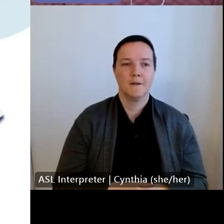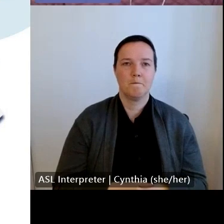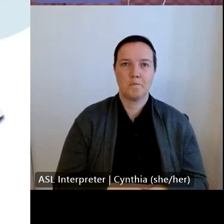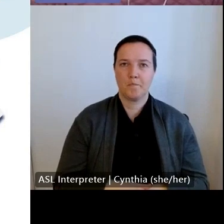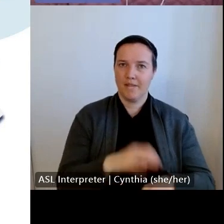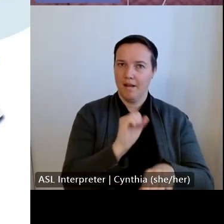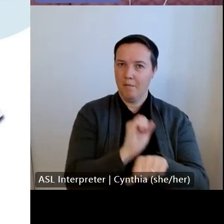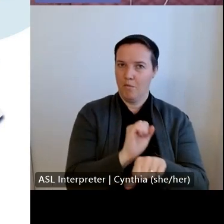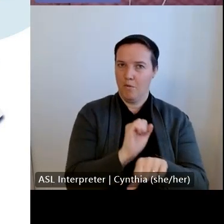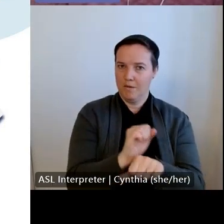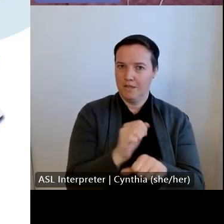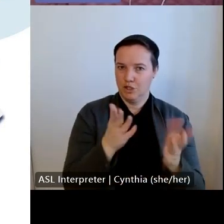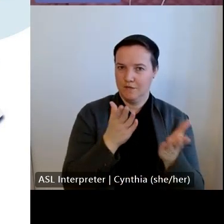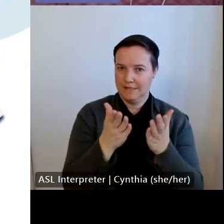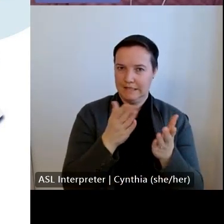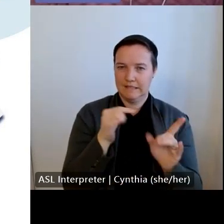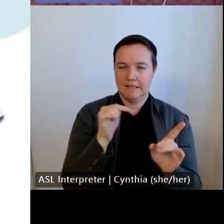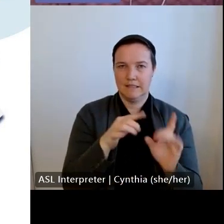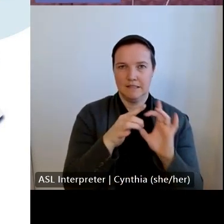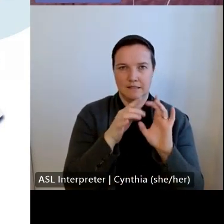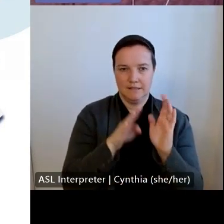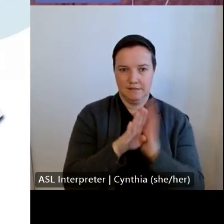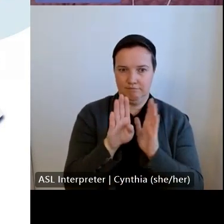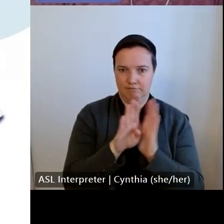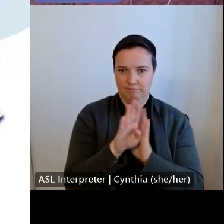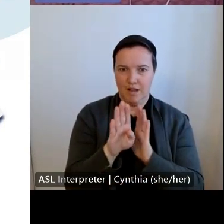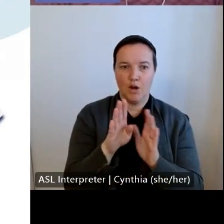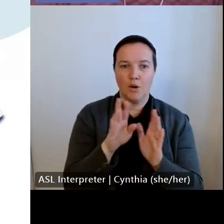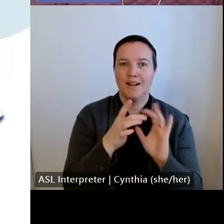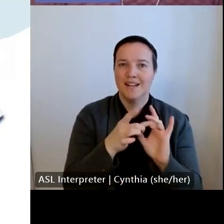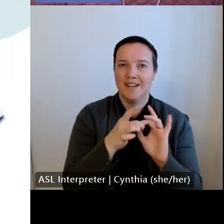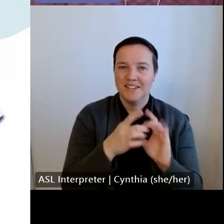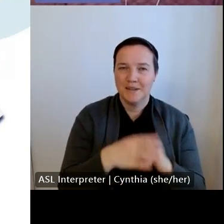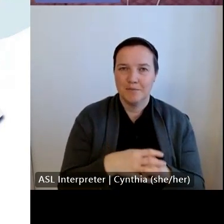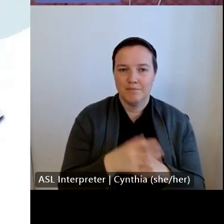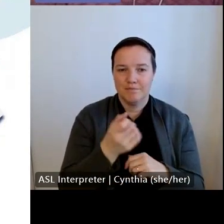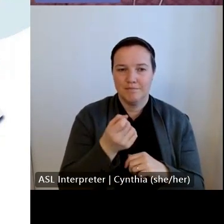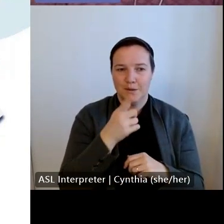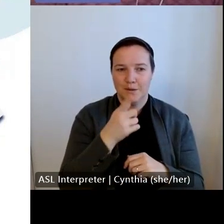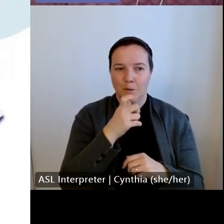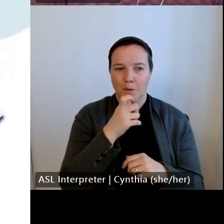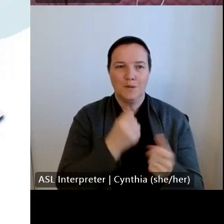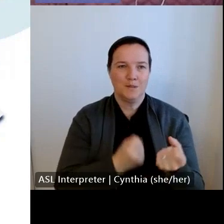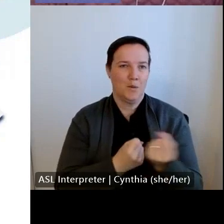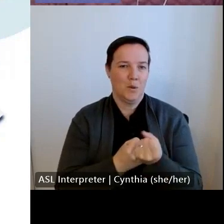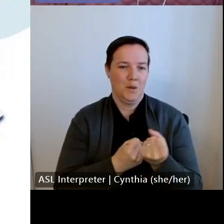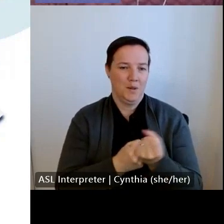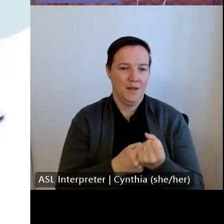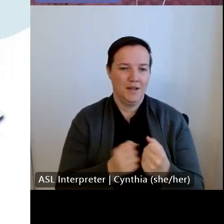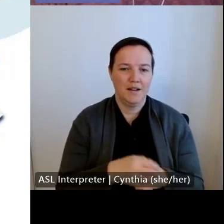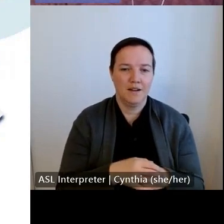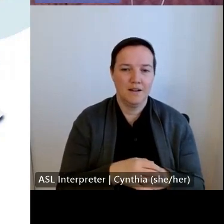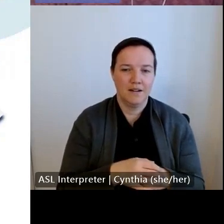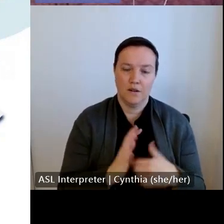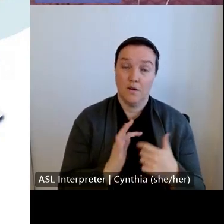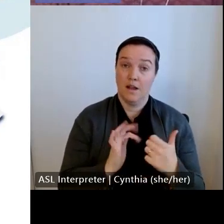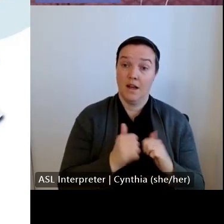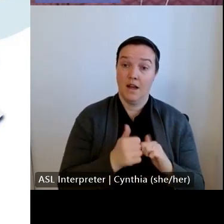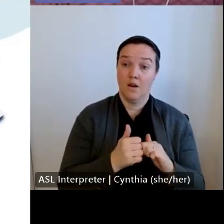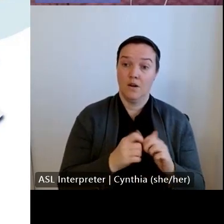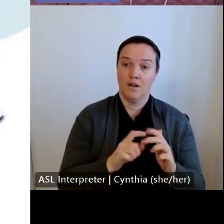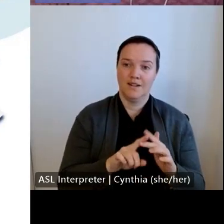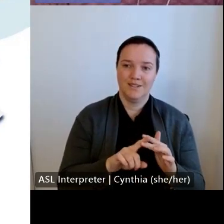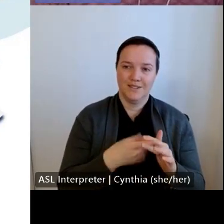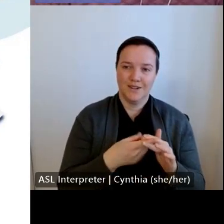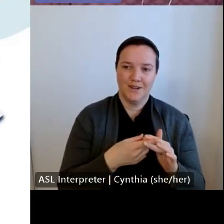is about creating relationships and understanding the person who's being supported. How we do this, we start at the